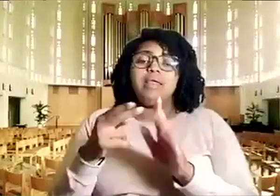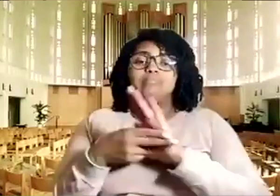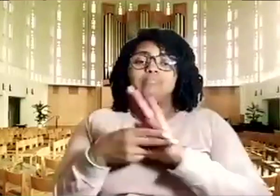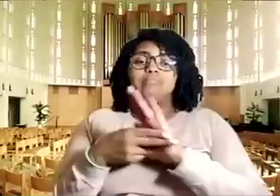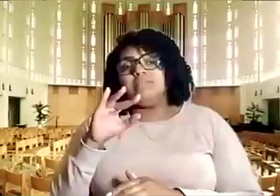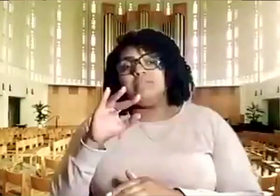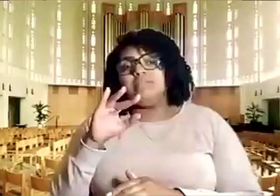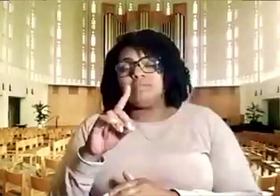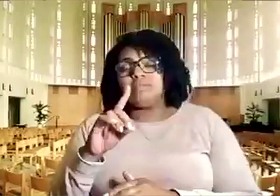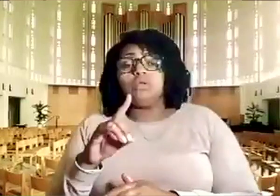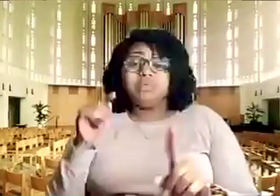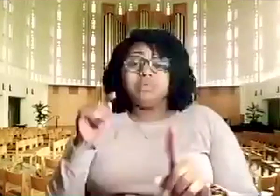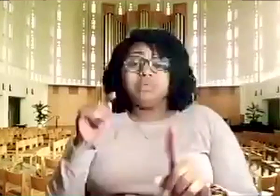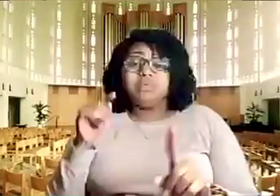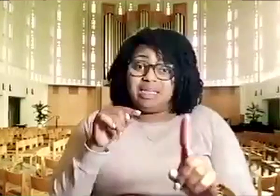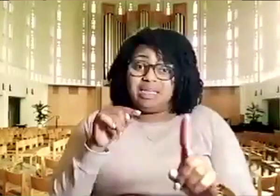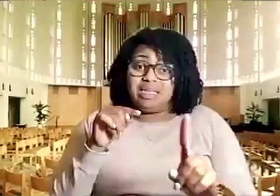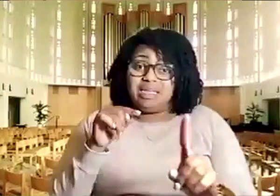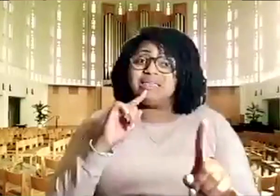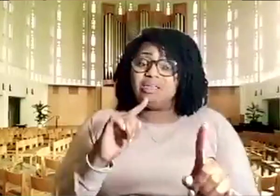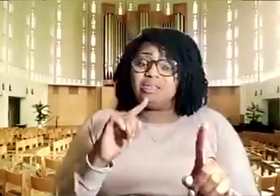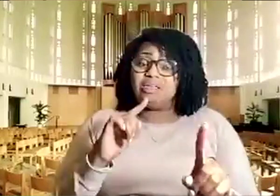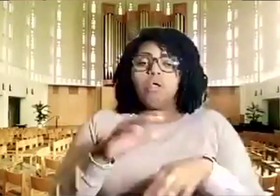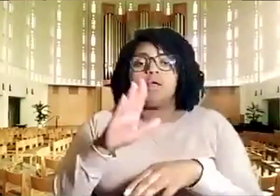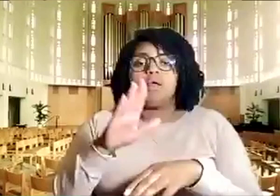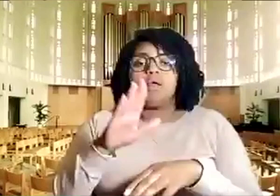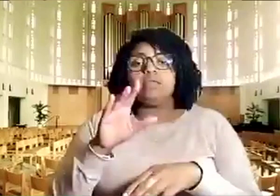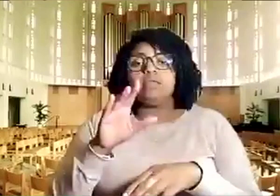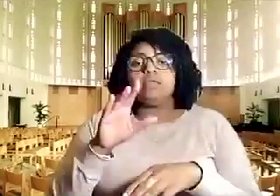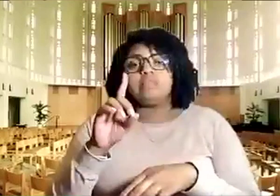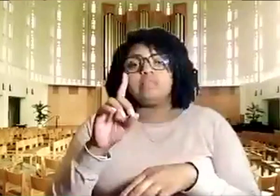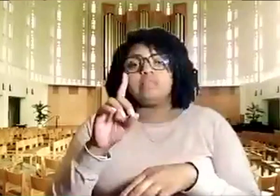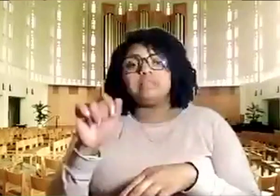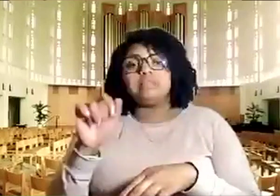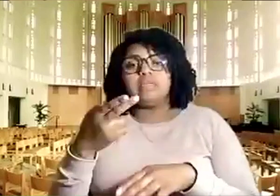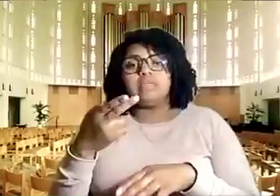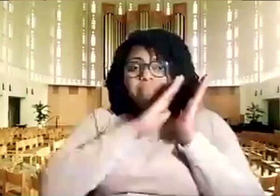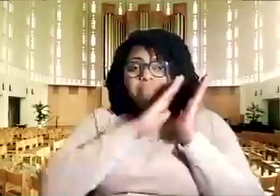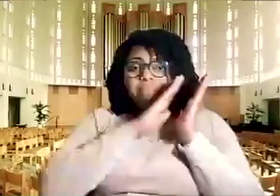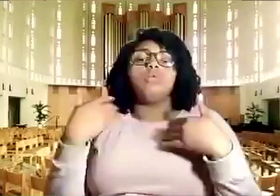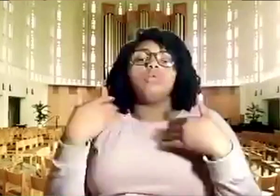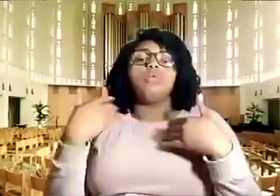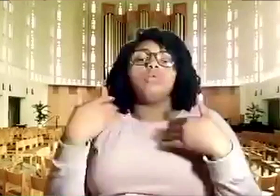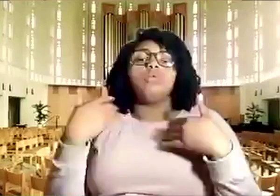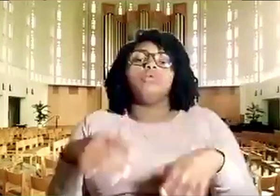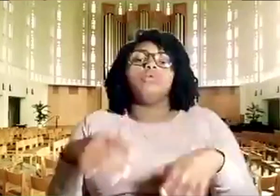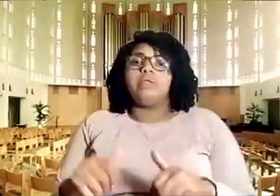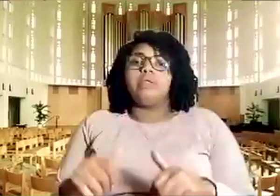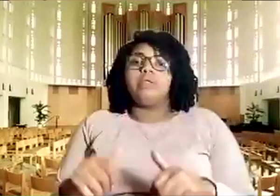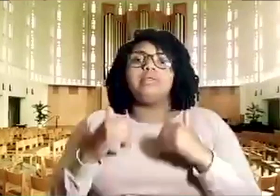after living about 3 or 4 whole lives at once.